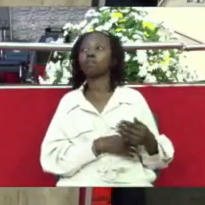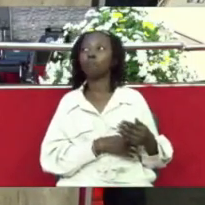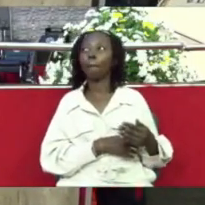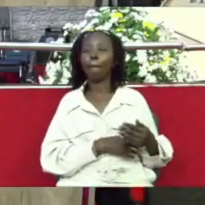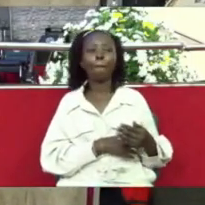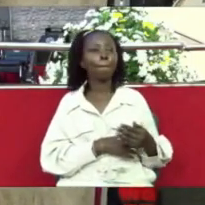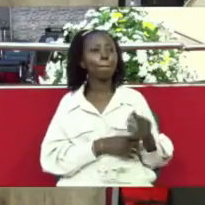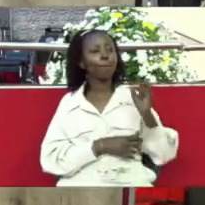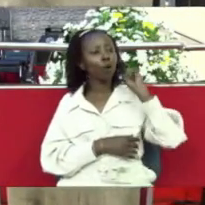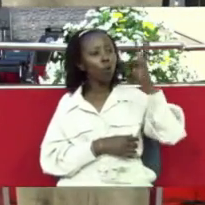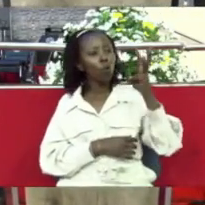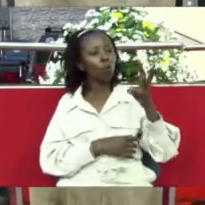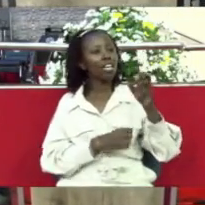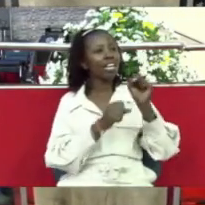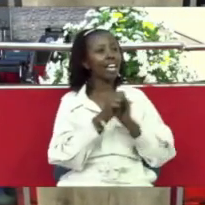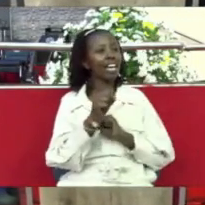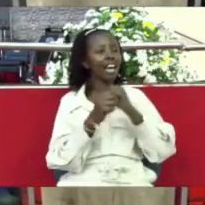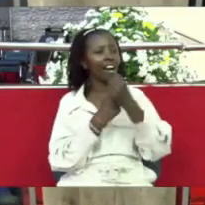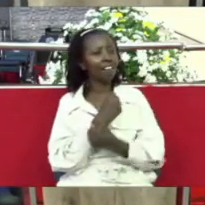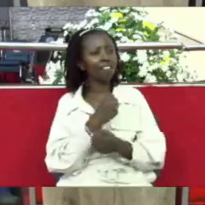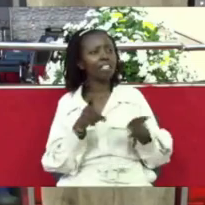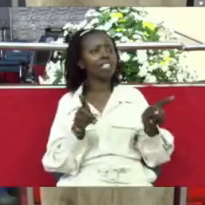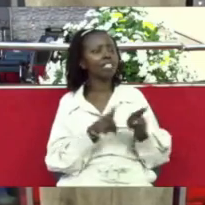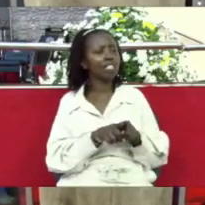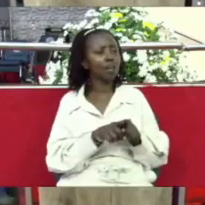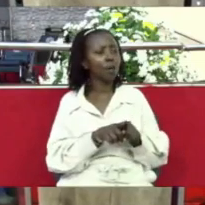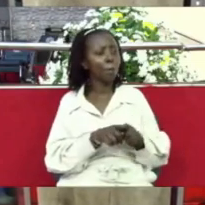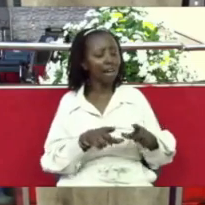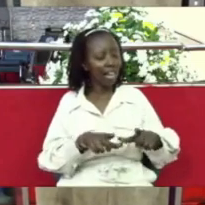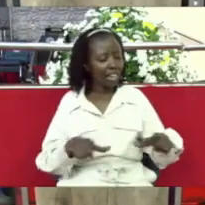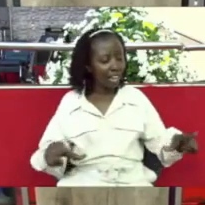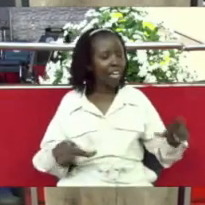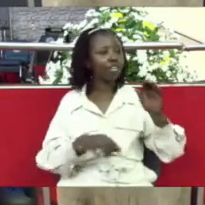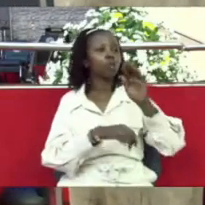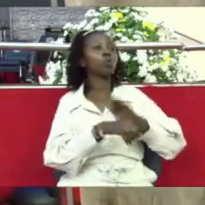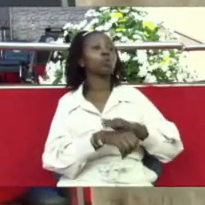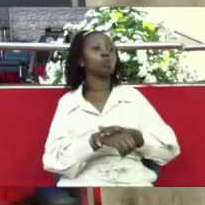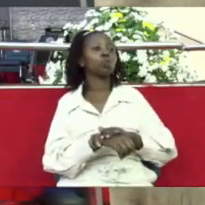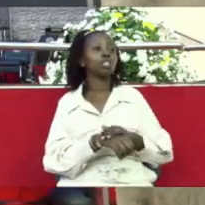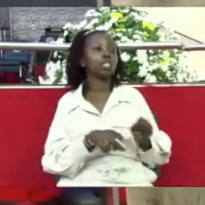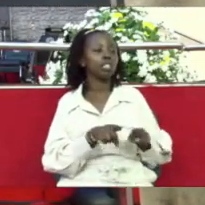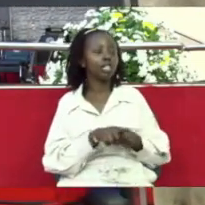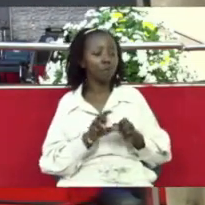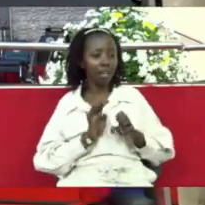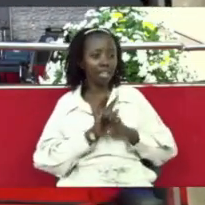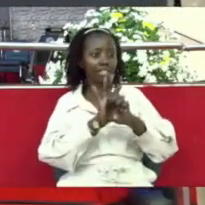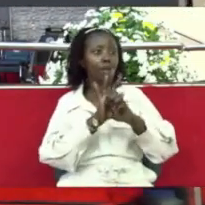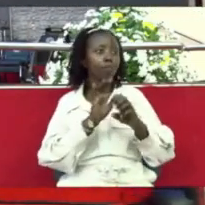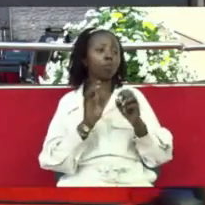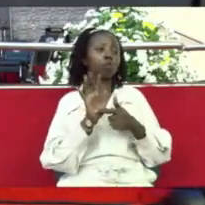you are sowing into the best ground in that is described in the scripture. It